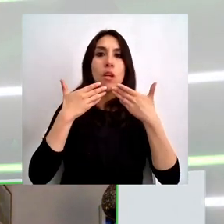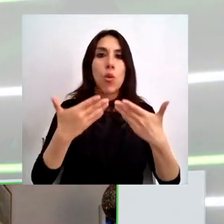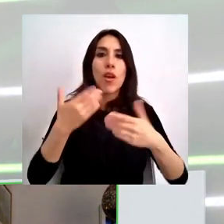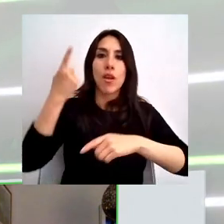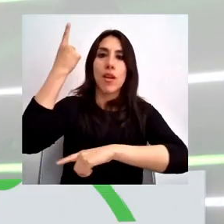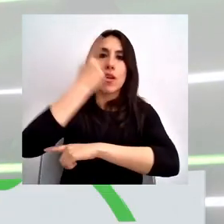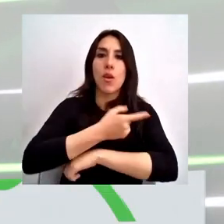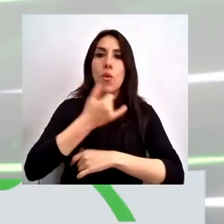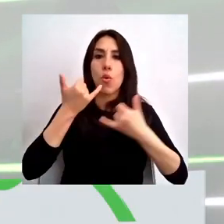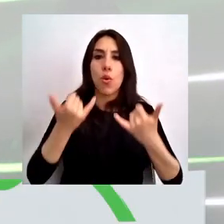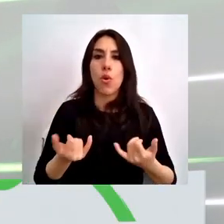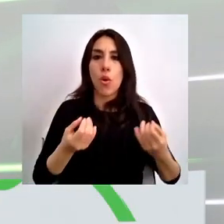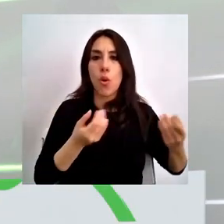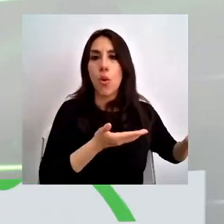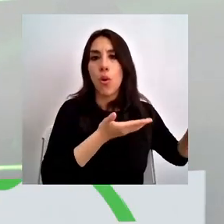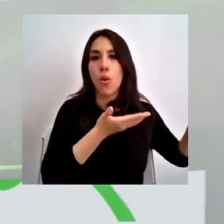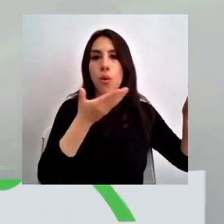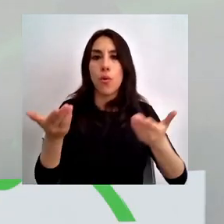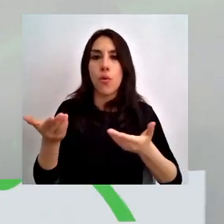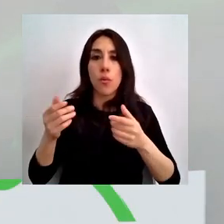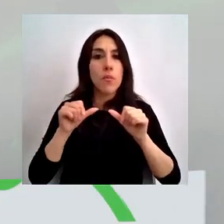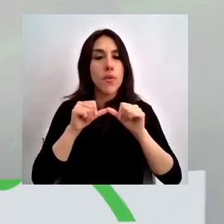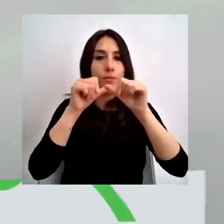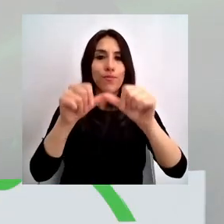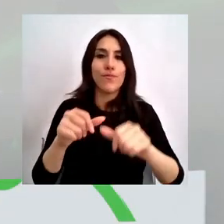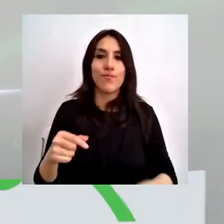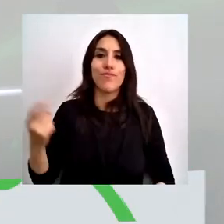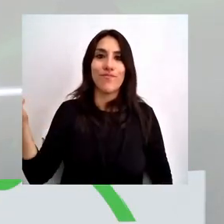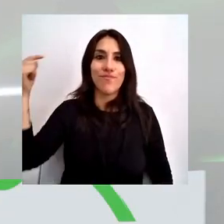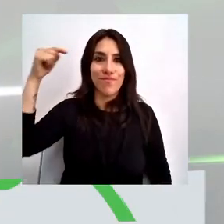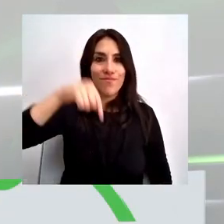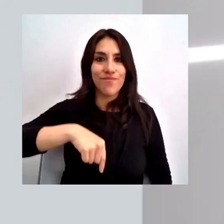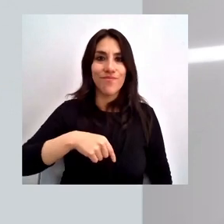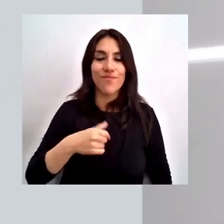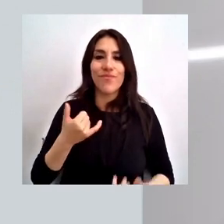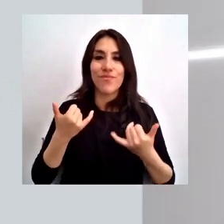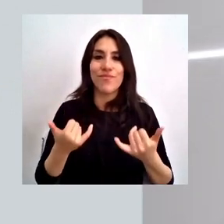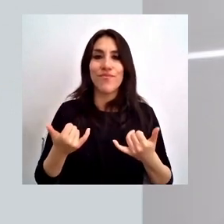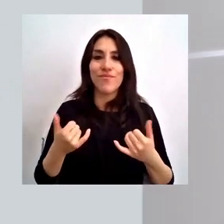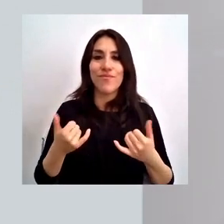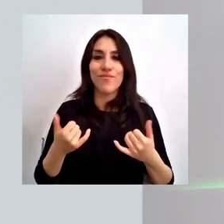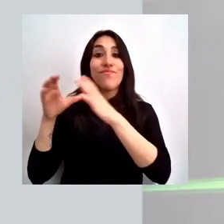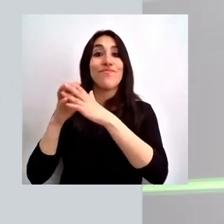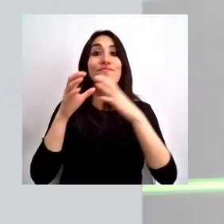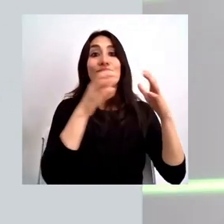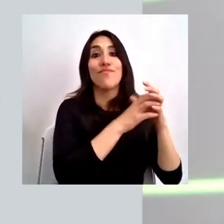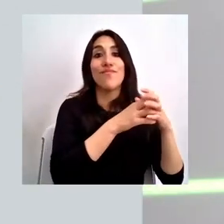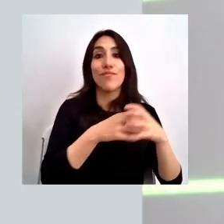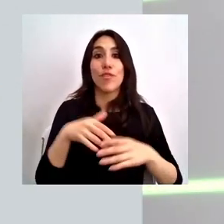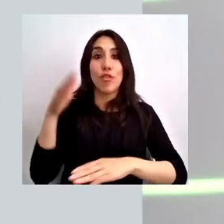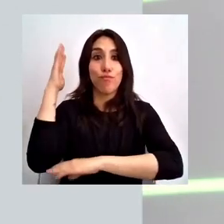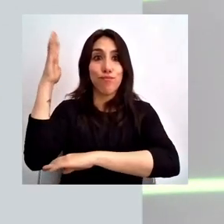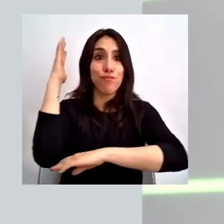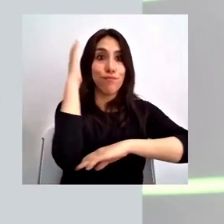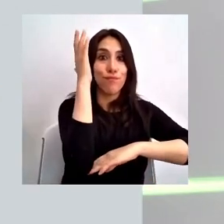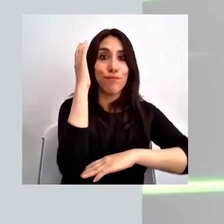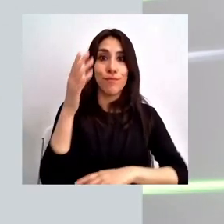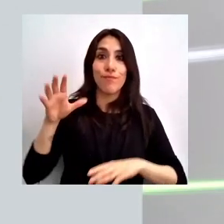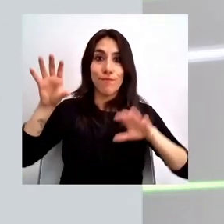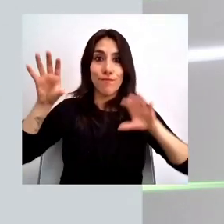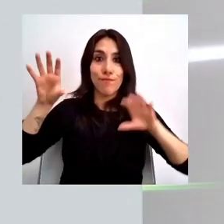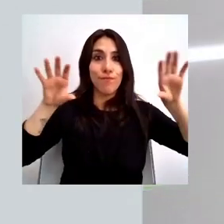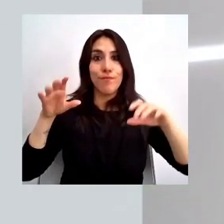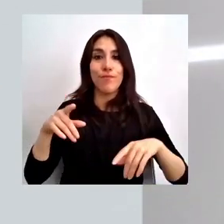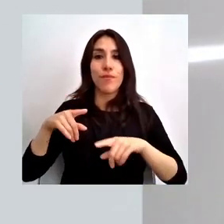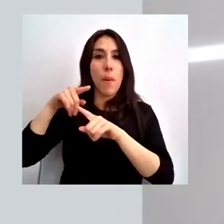success, and have an excellent day. We will invite you to continue attending the sessions scheduled for today on both channels, with